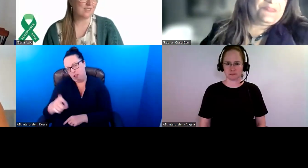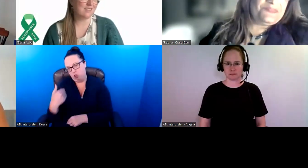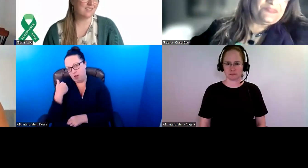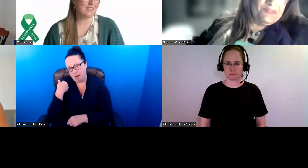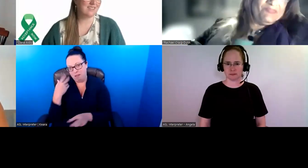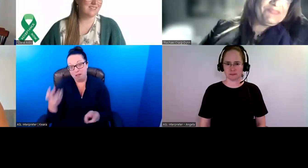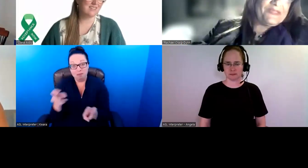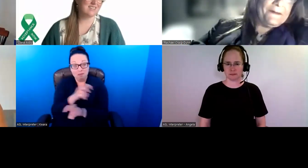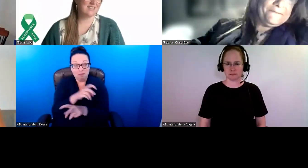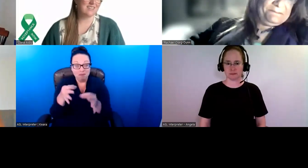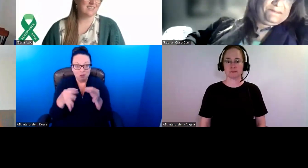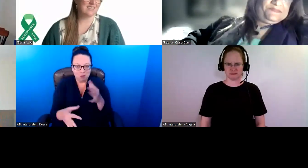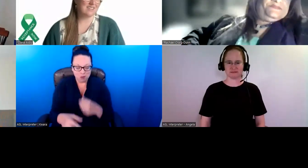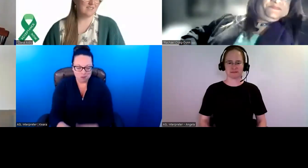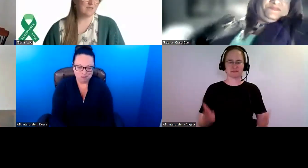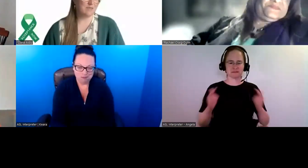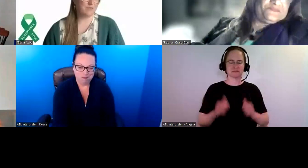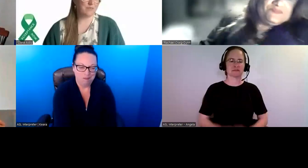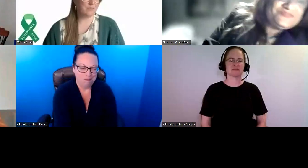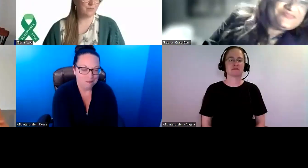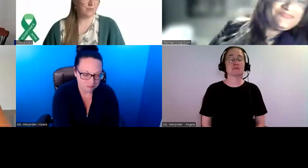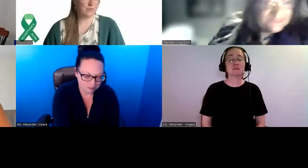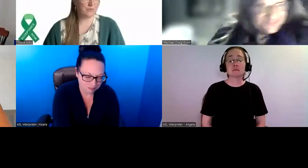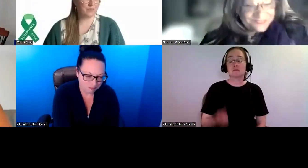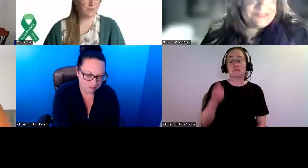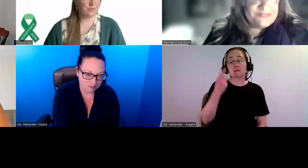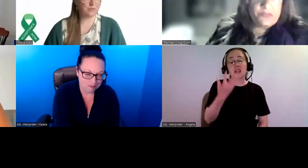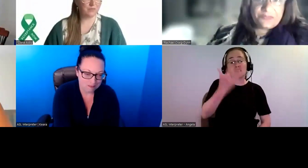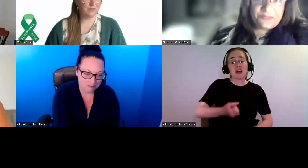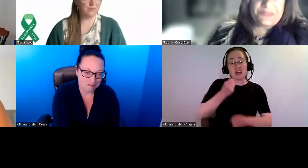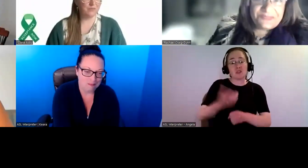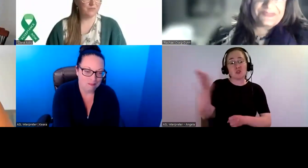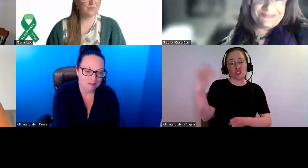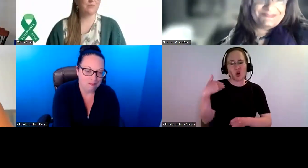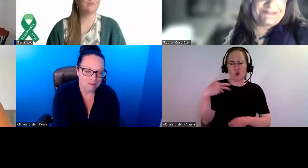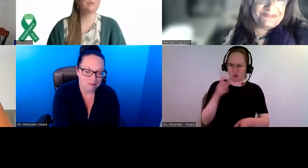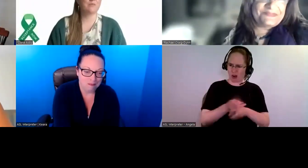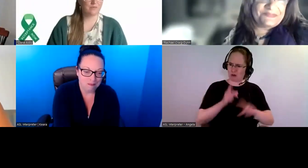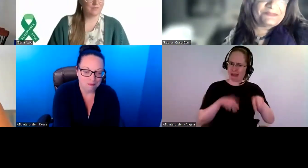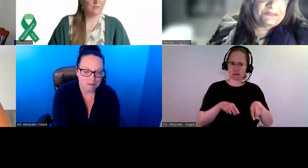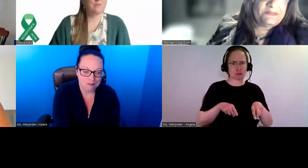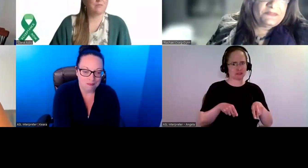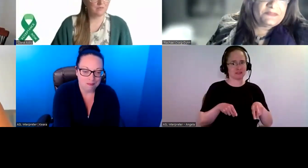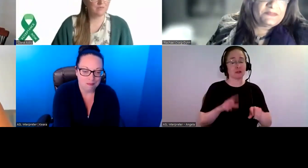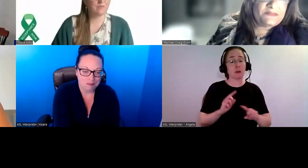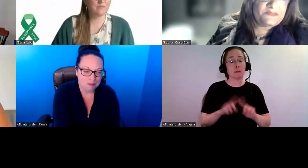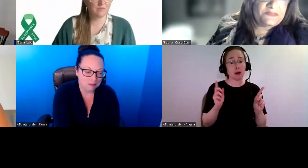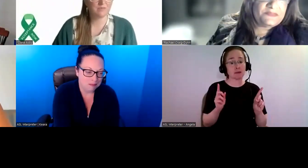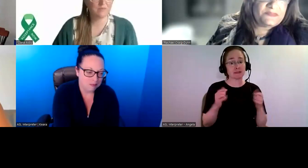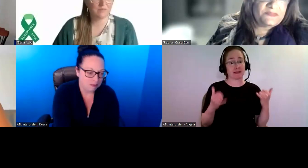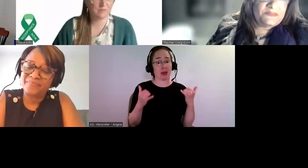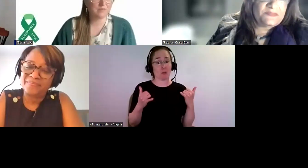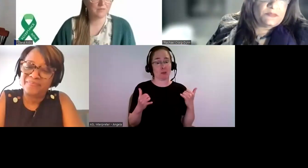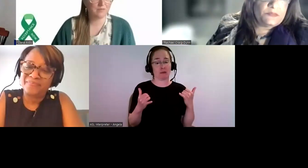deserves? Yeah, I mean, 5 years ago, this would have been a difficult question to answer. But at this